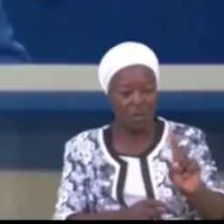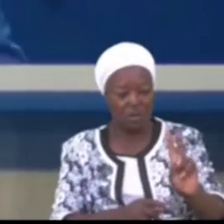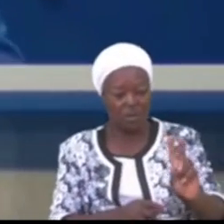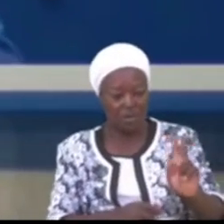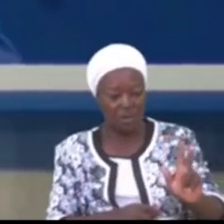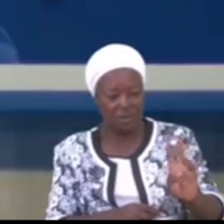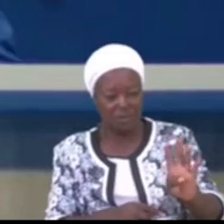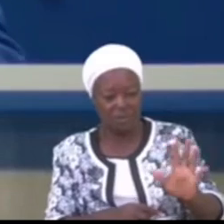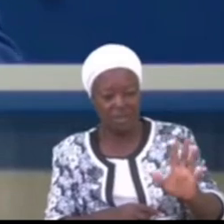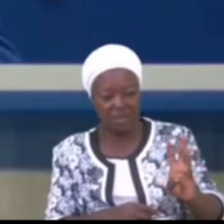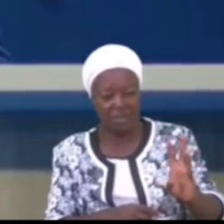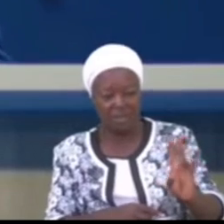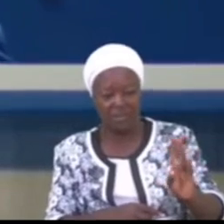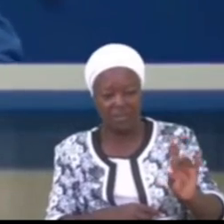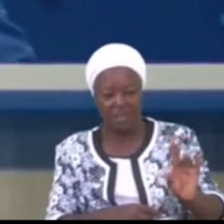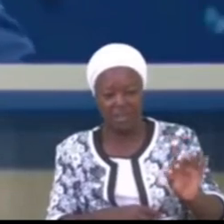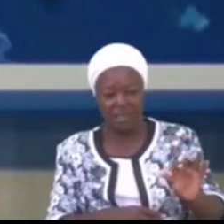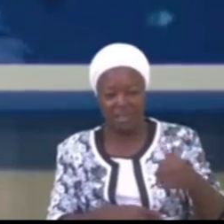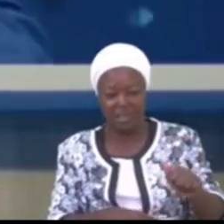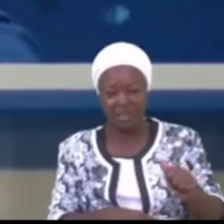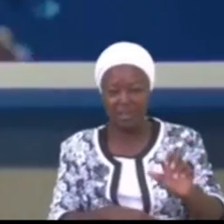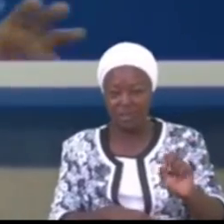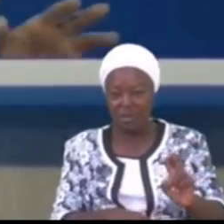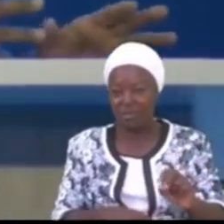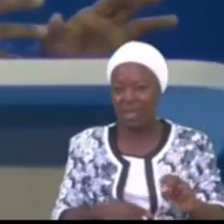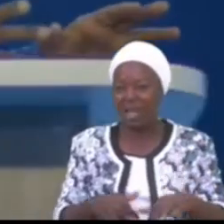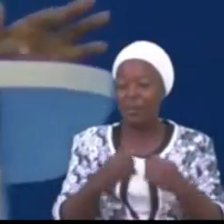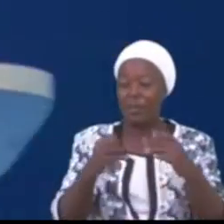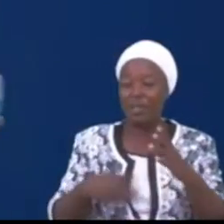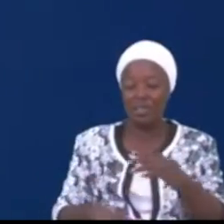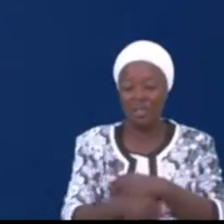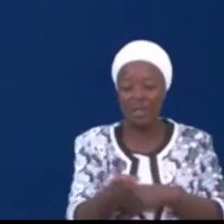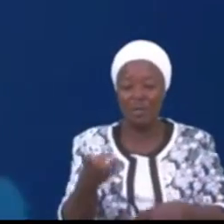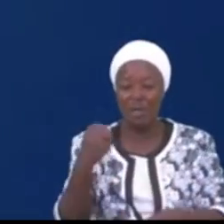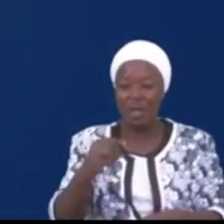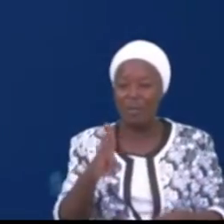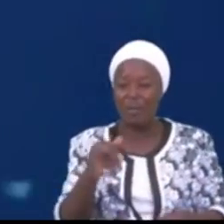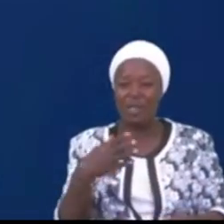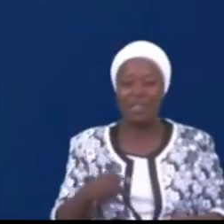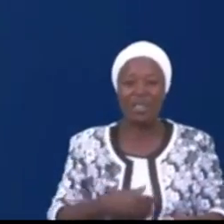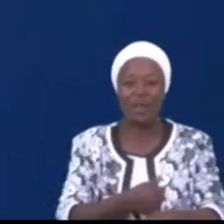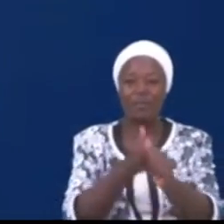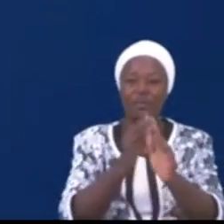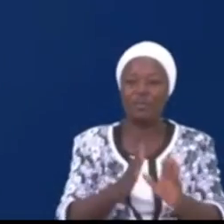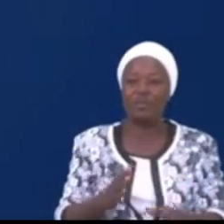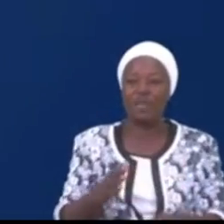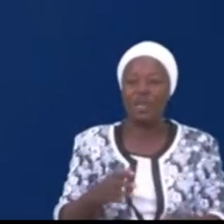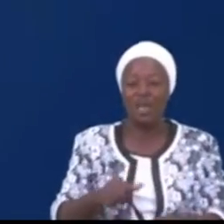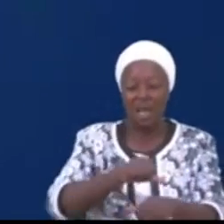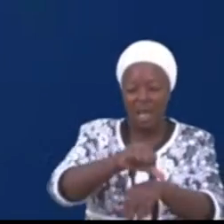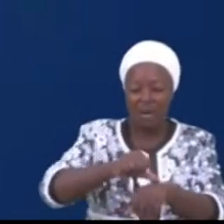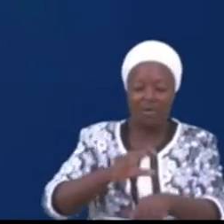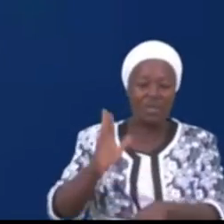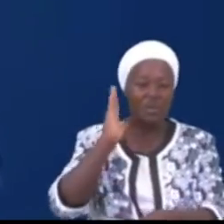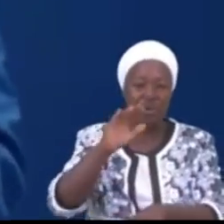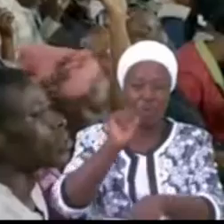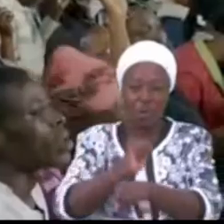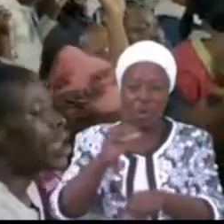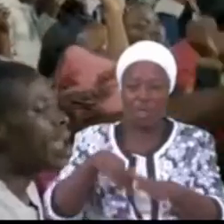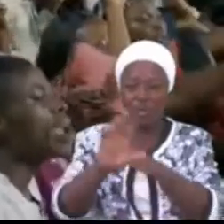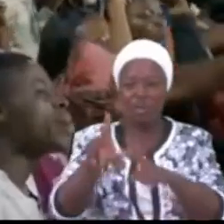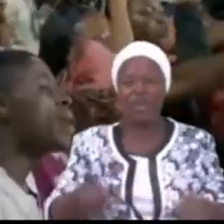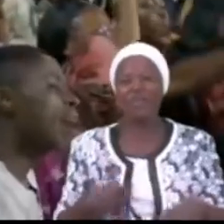10, 12, and how many they are, by the apostles. Anointing will work in your